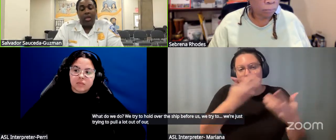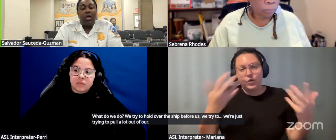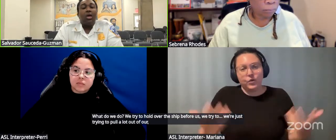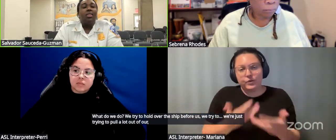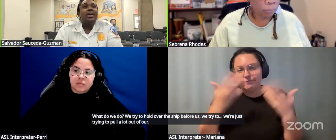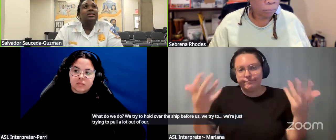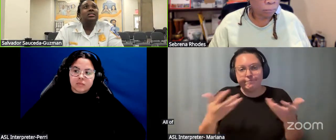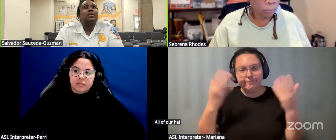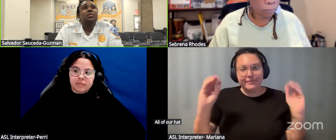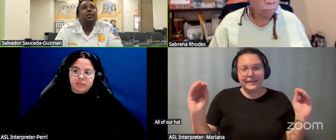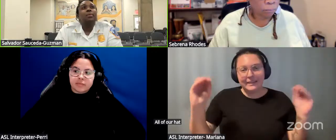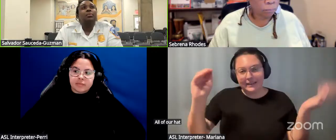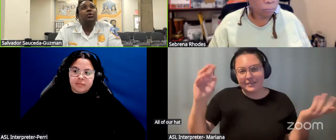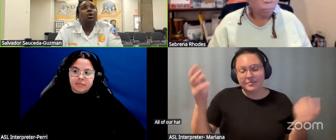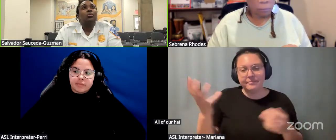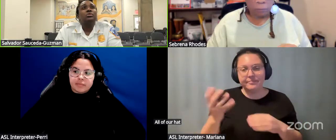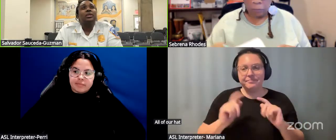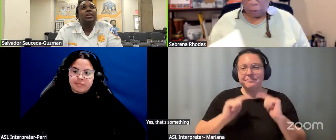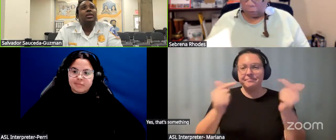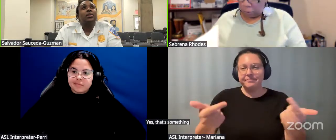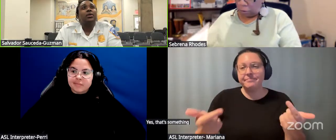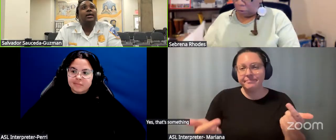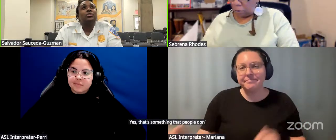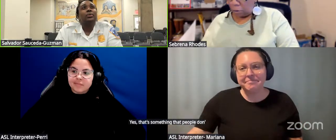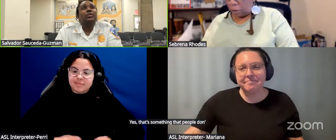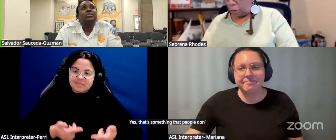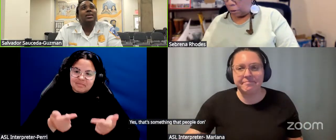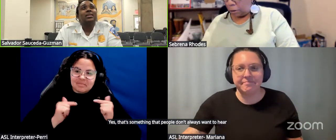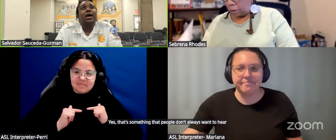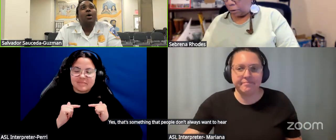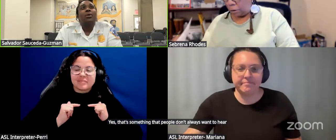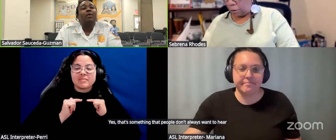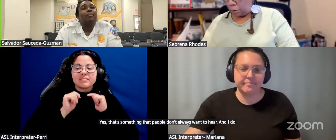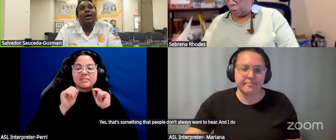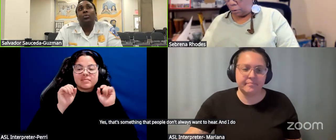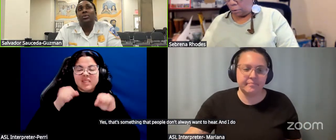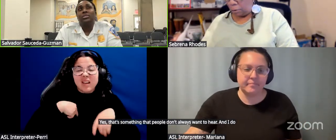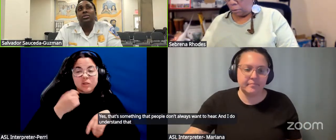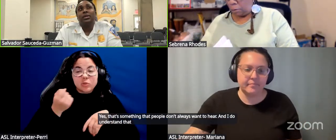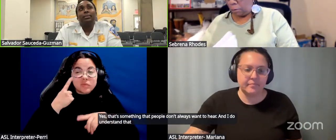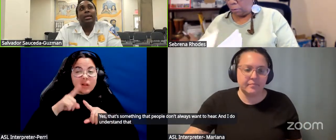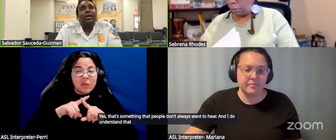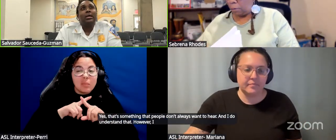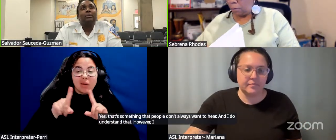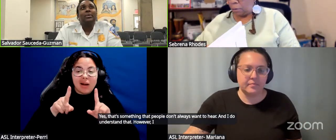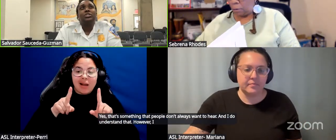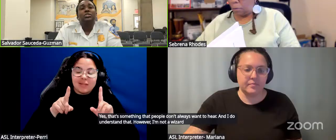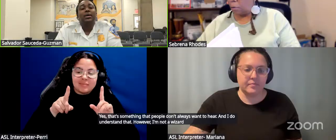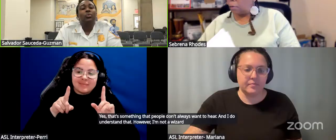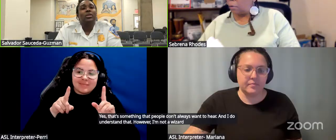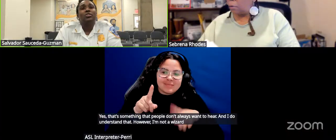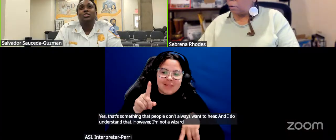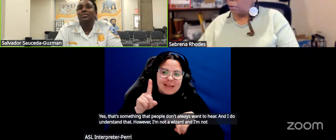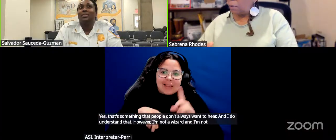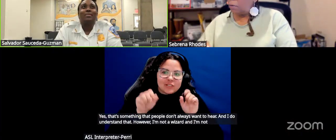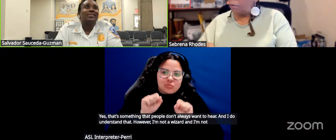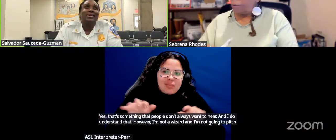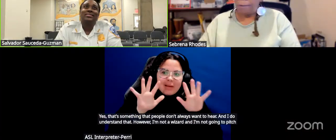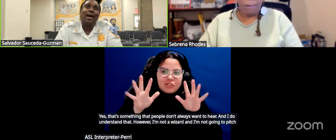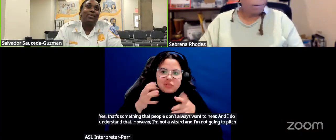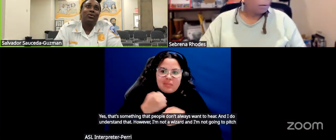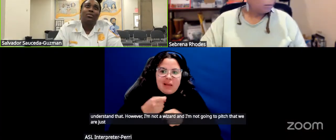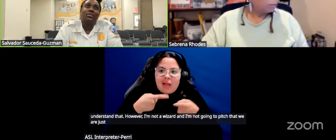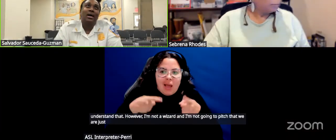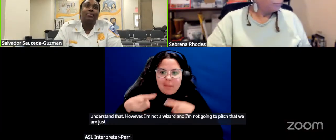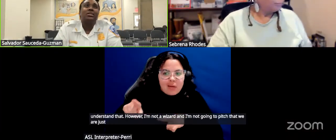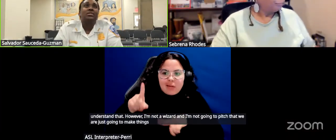hat. Yes, that's something that people don't always want to hear, and I do understand that. However, I'm not a wizard, and I'm not going to pitch that we are just going to make